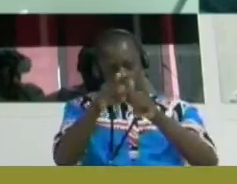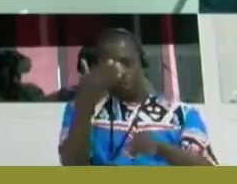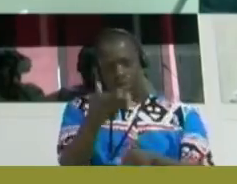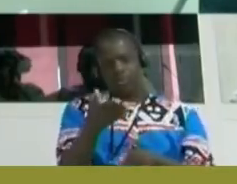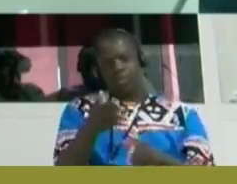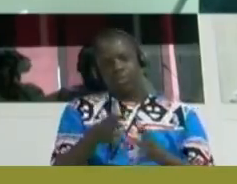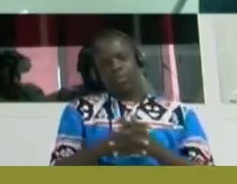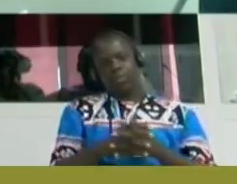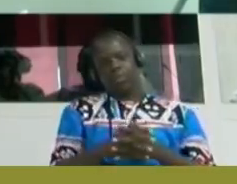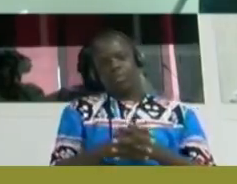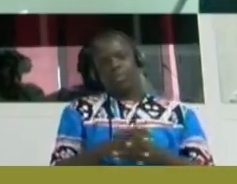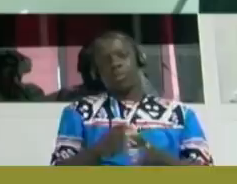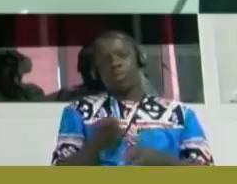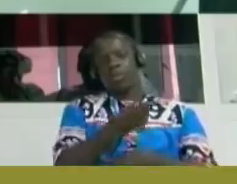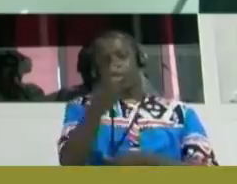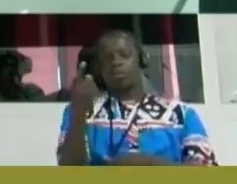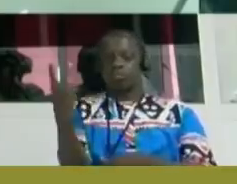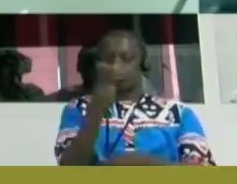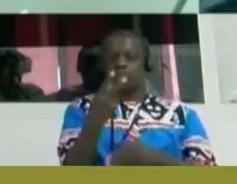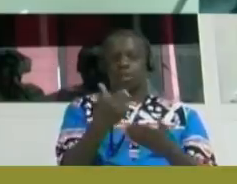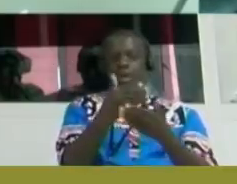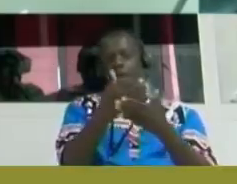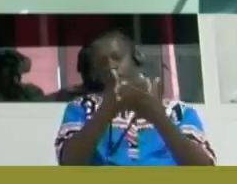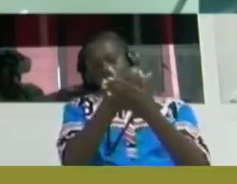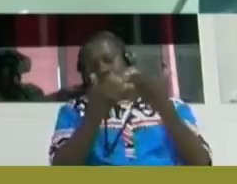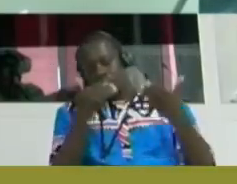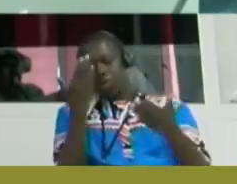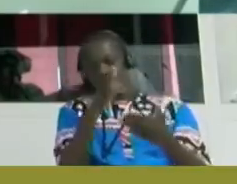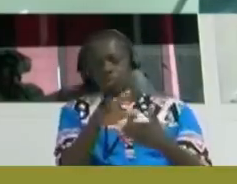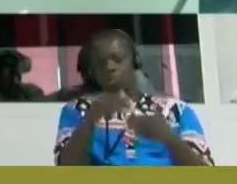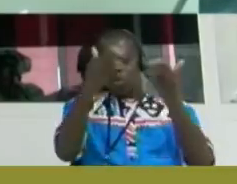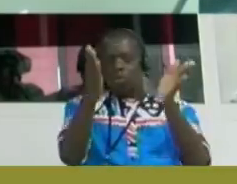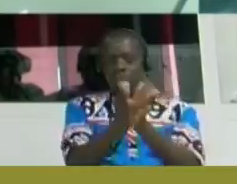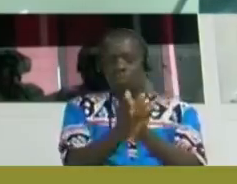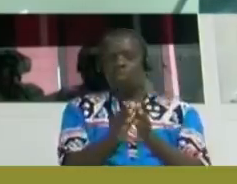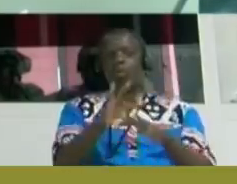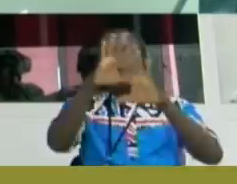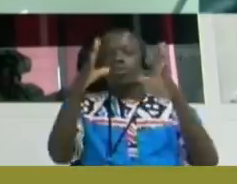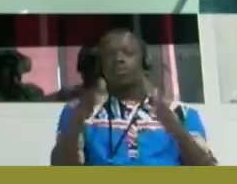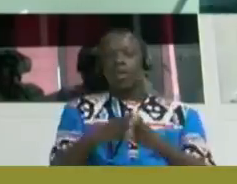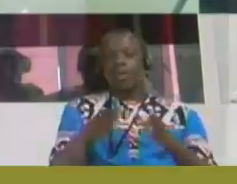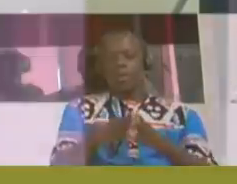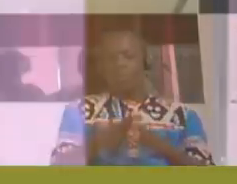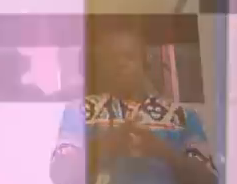But proceedings are adjourned till tomorrow, Thursday, to complete his testimony. Sajo Sambo, iAfrica TV News.